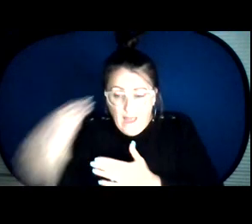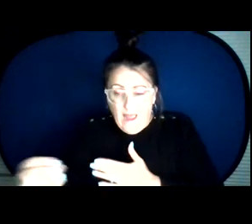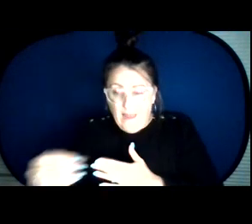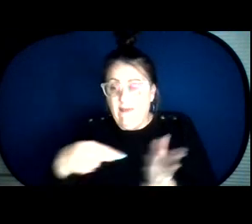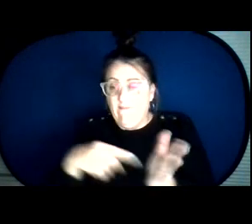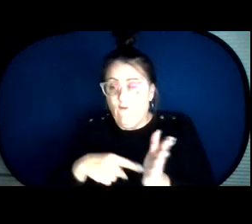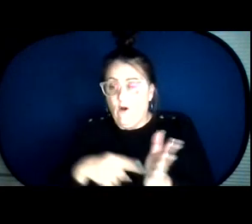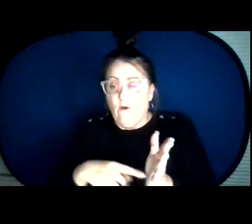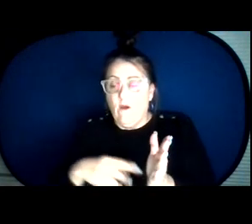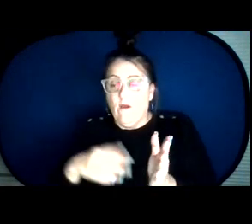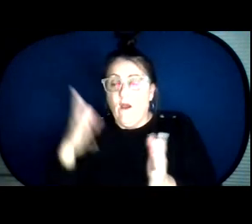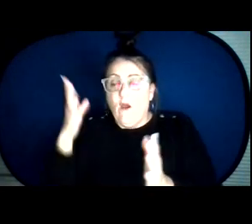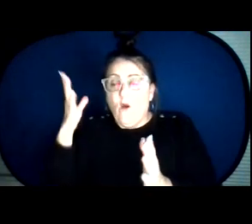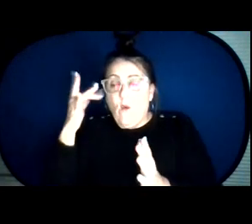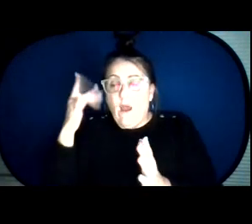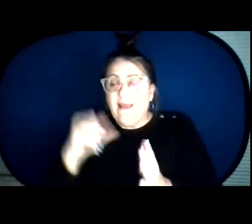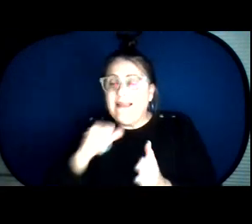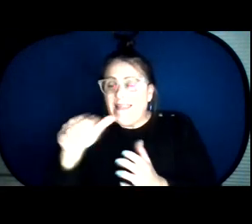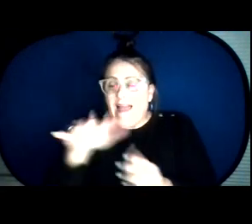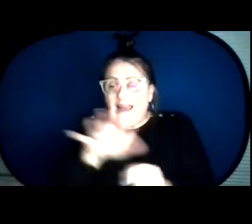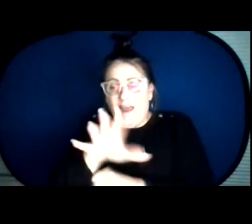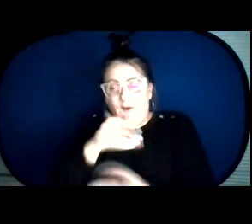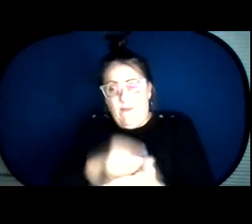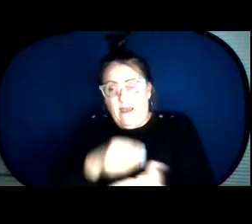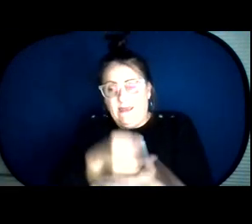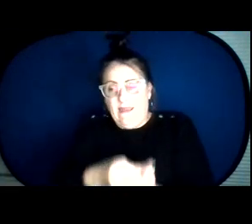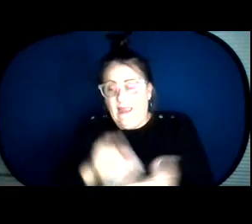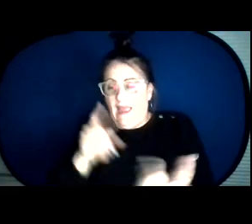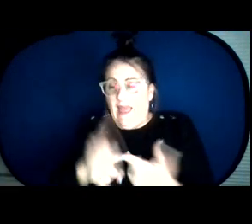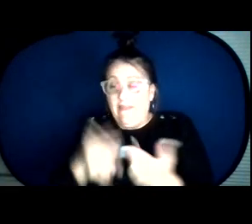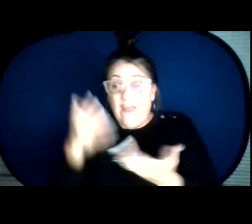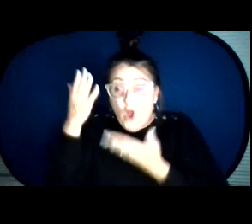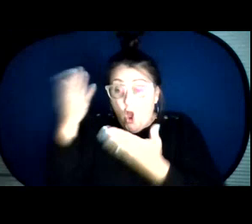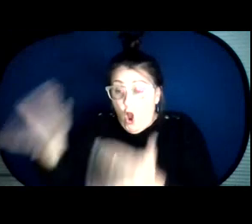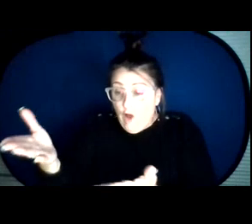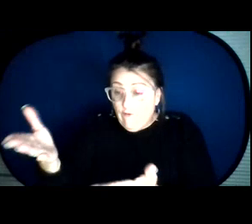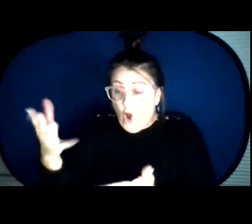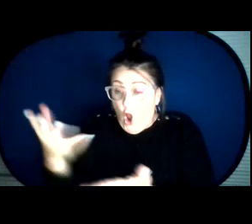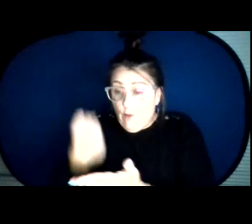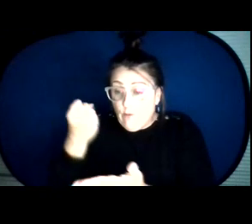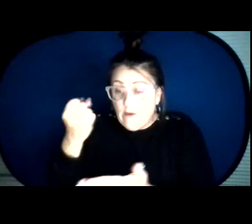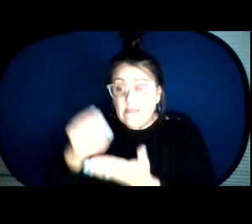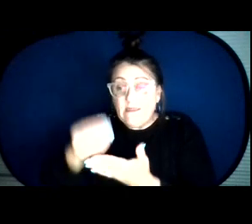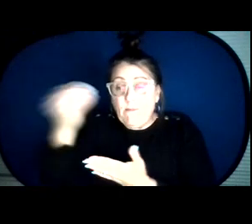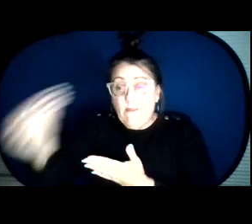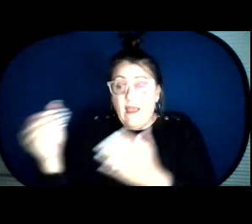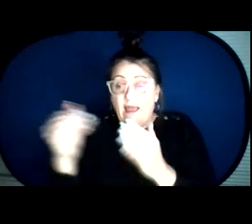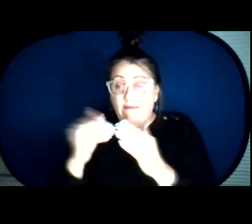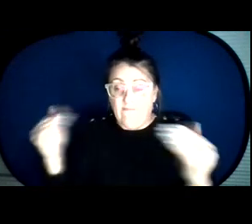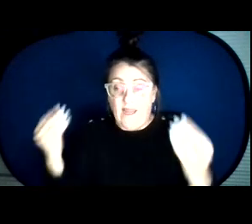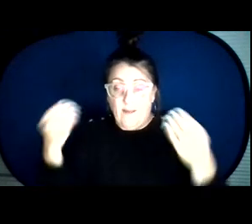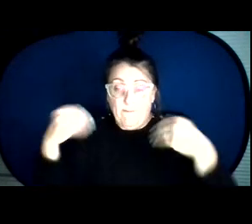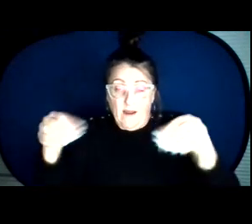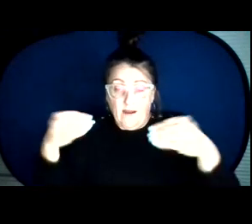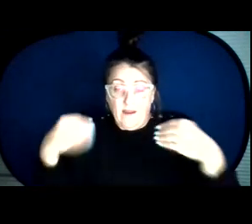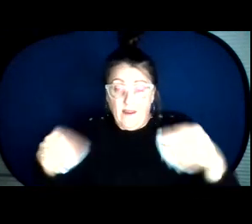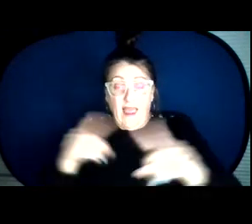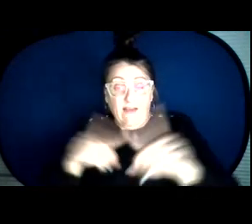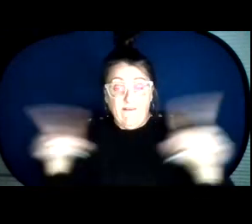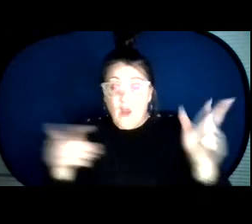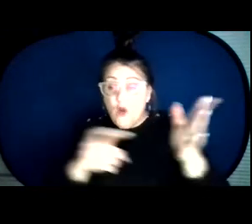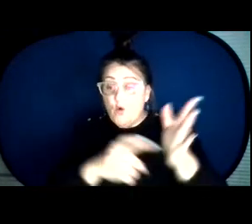based upon insufficient income, but then turn around and offer the tenants the opportunity to purchase at fair market value. However, this is required